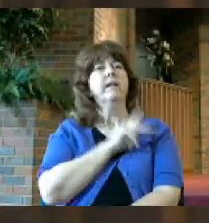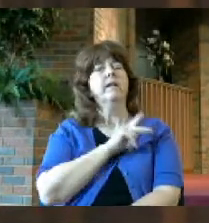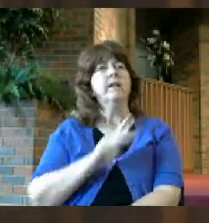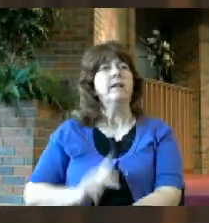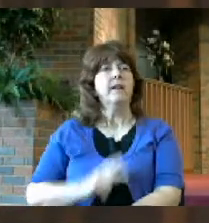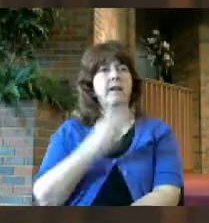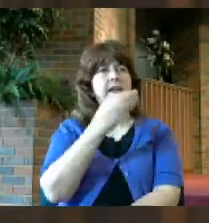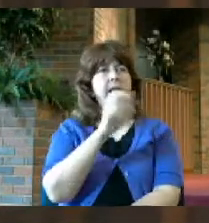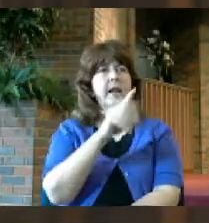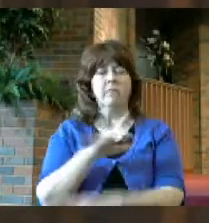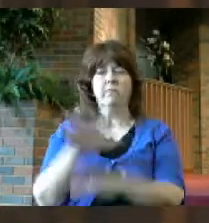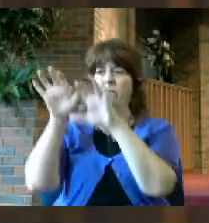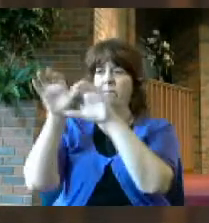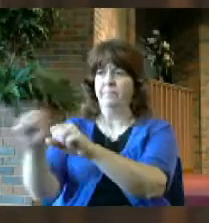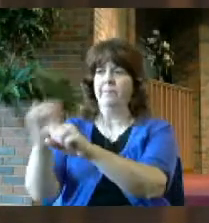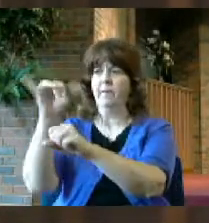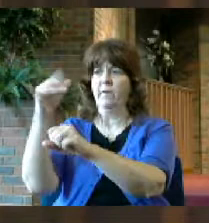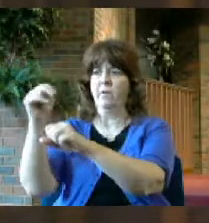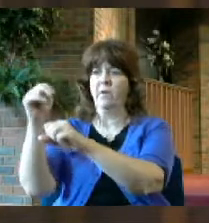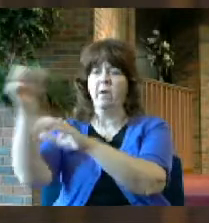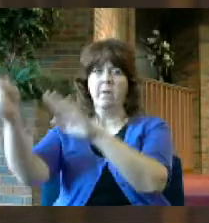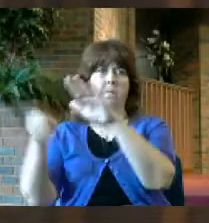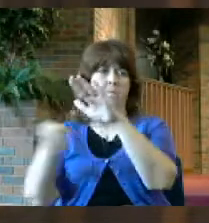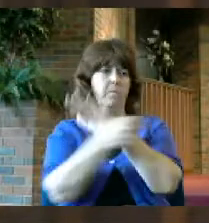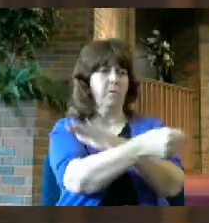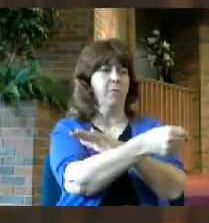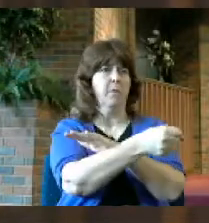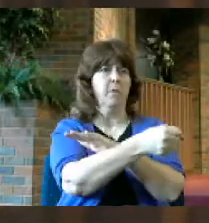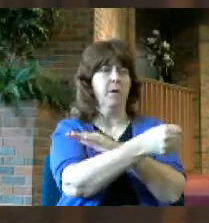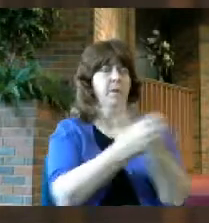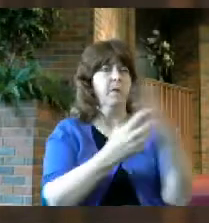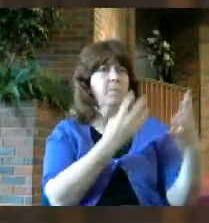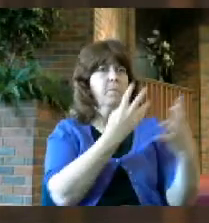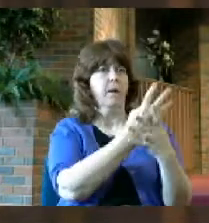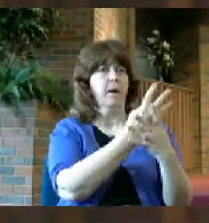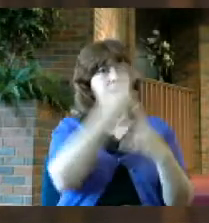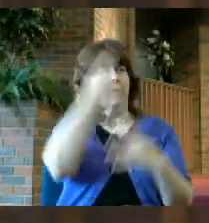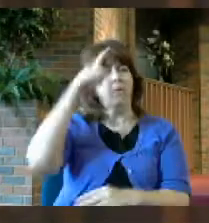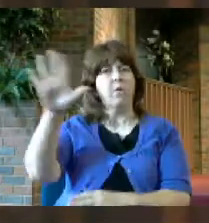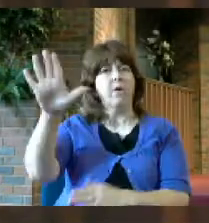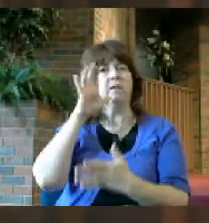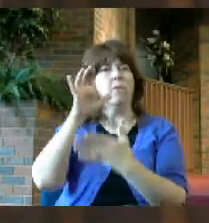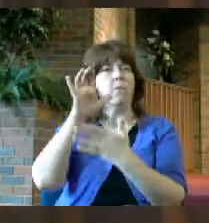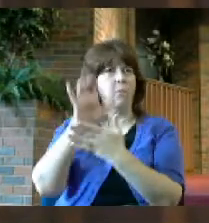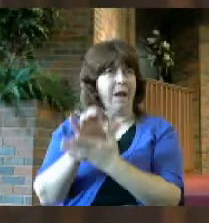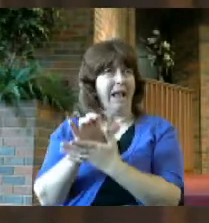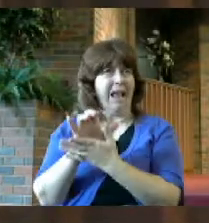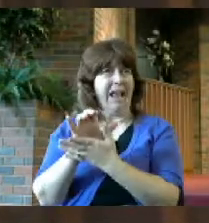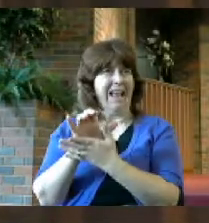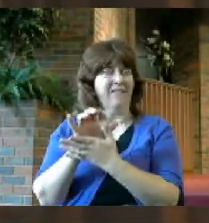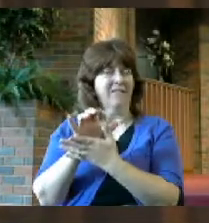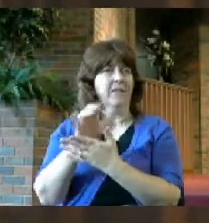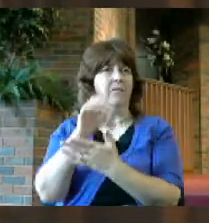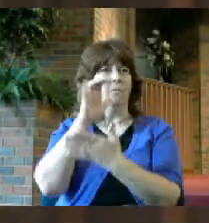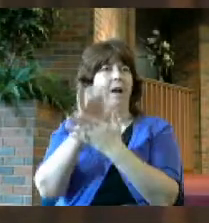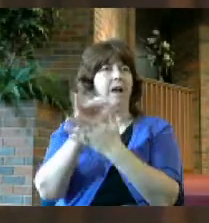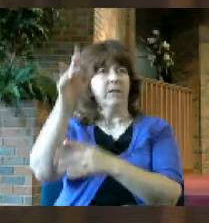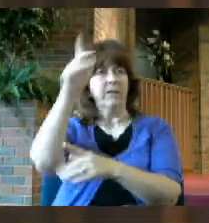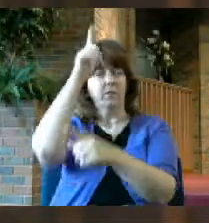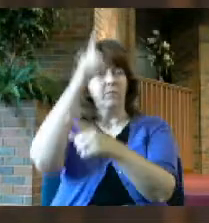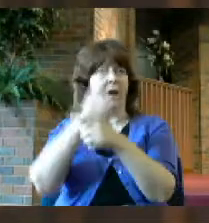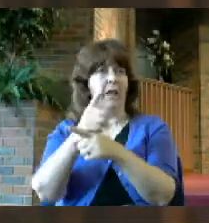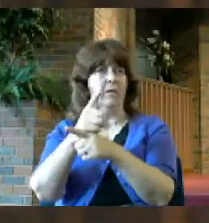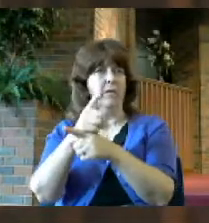him in prison for the sake of Herodias, his brother Philip's wife, because John had said to him, 'It is not lawful for